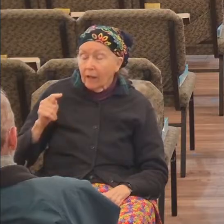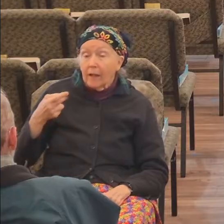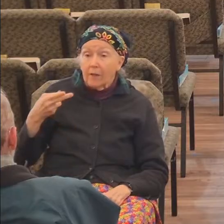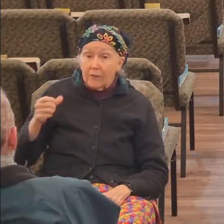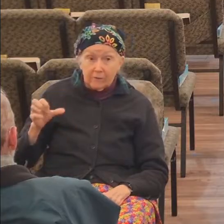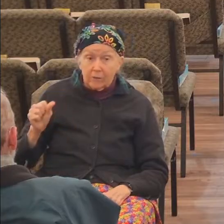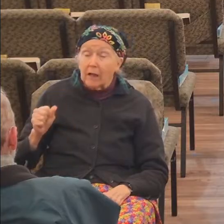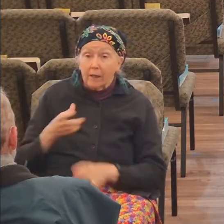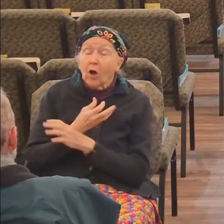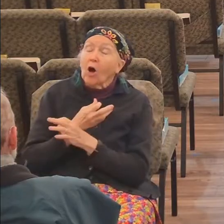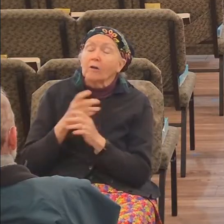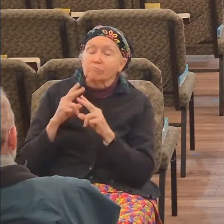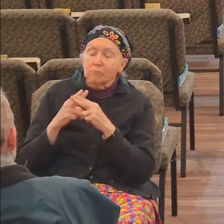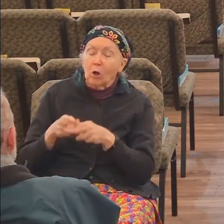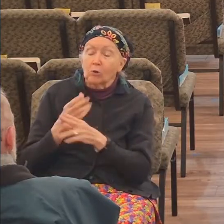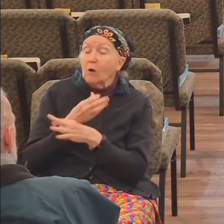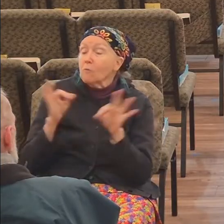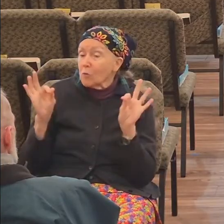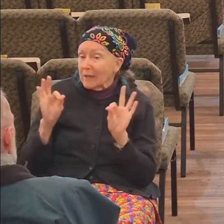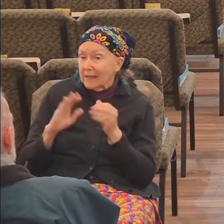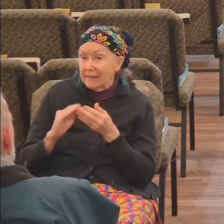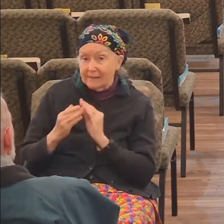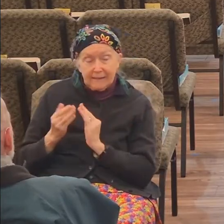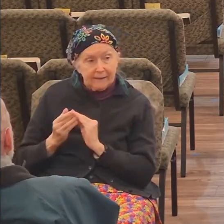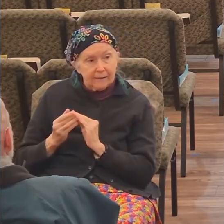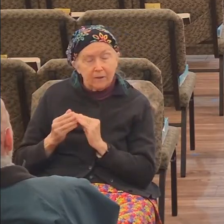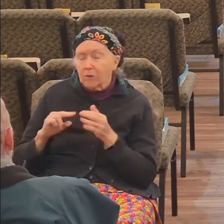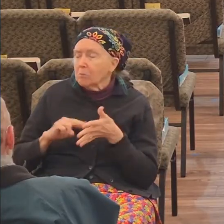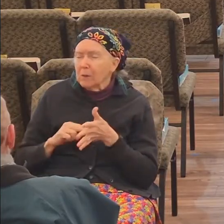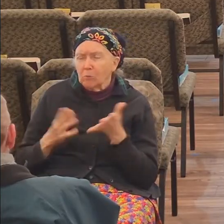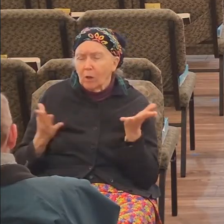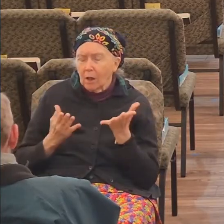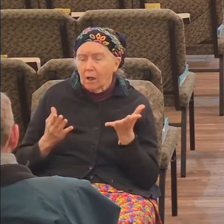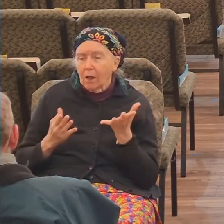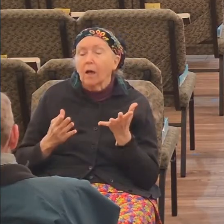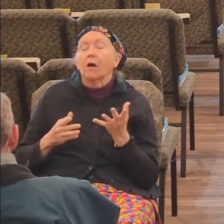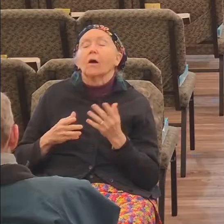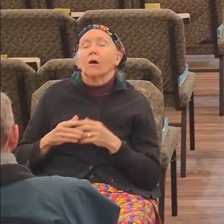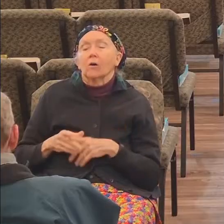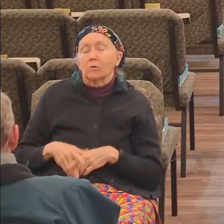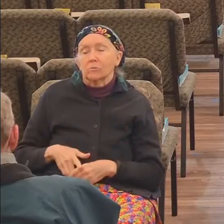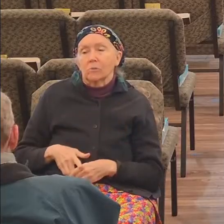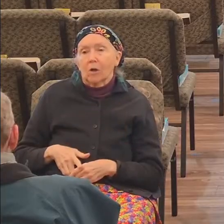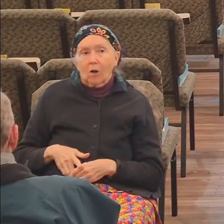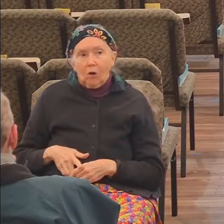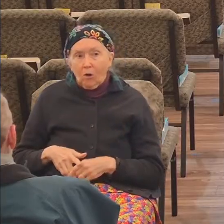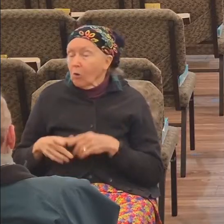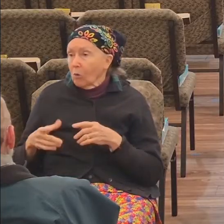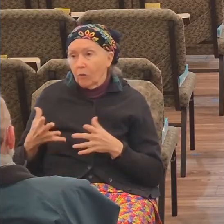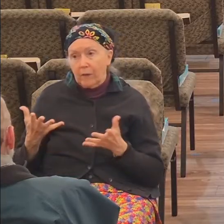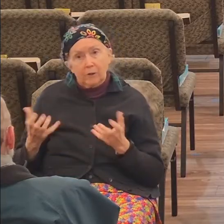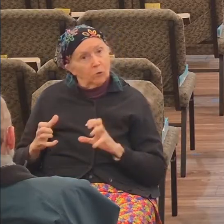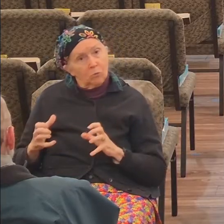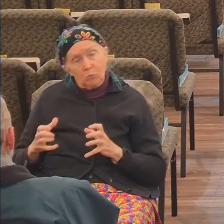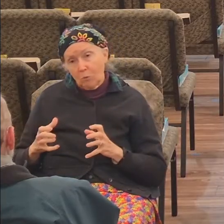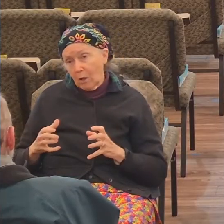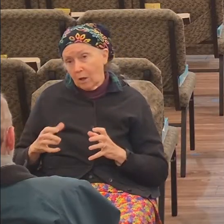city. They did what that meant was that they were going to do everything they could to not stir up problems with